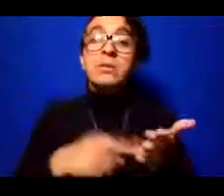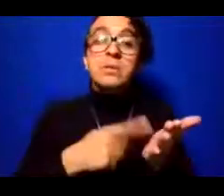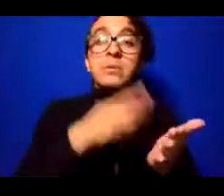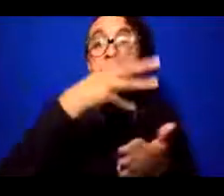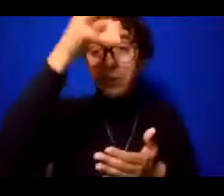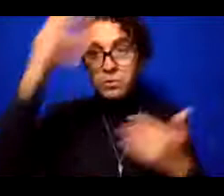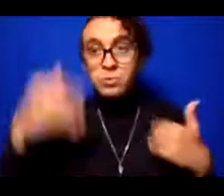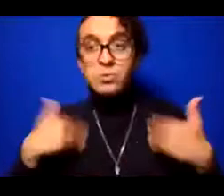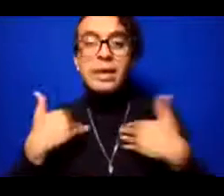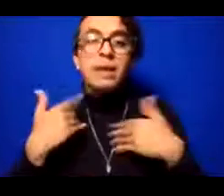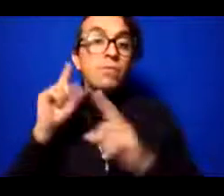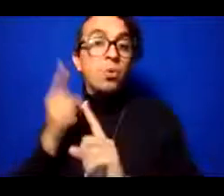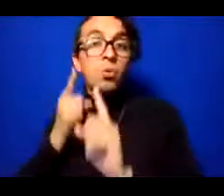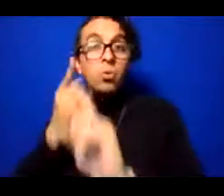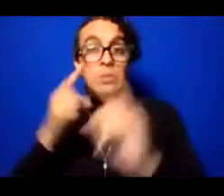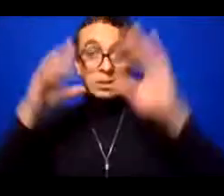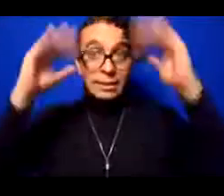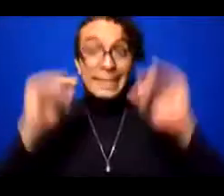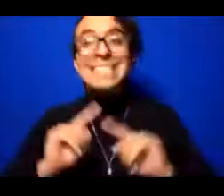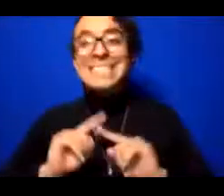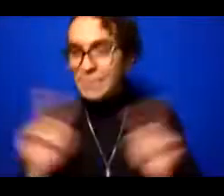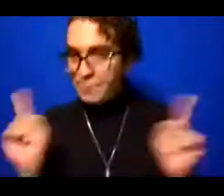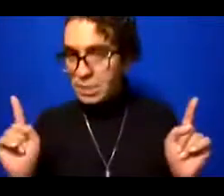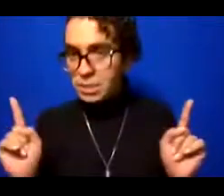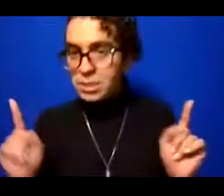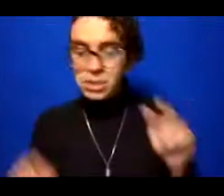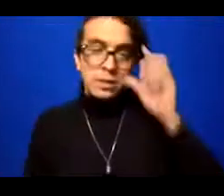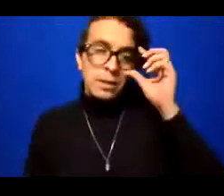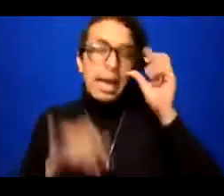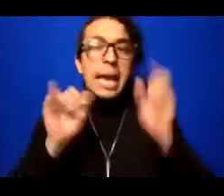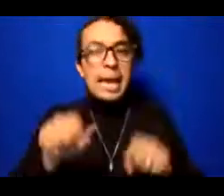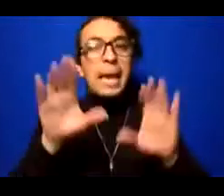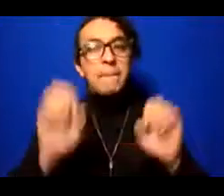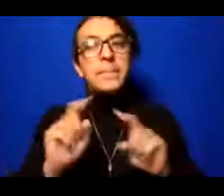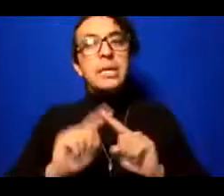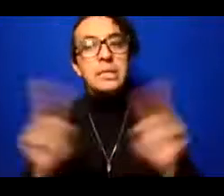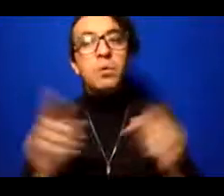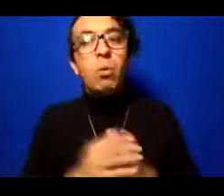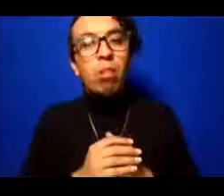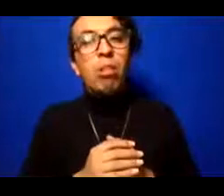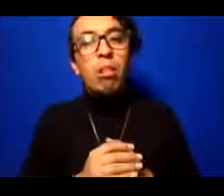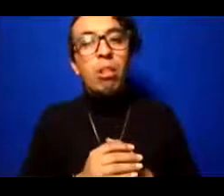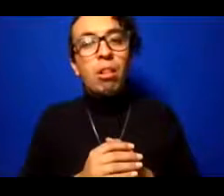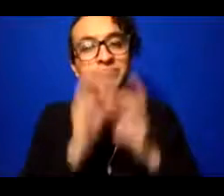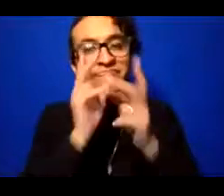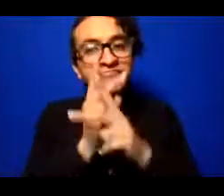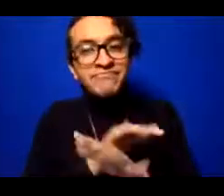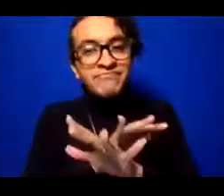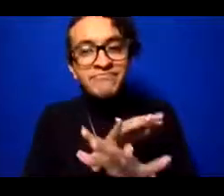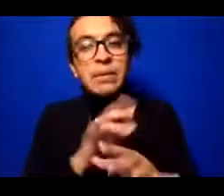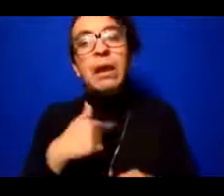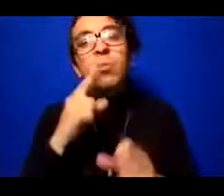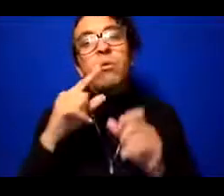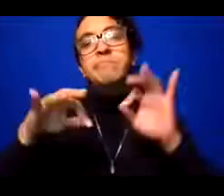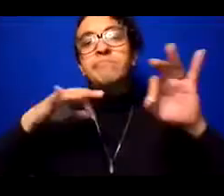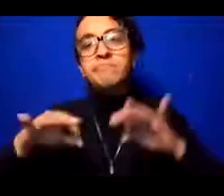goals and expectations. And this can be a difficult one to try to kind of navigate. And I can give you an example, for